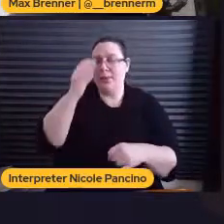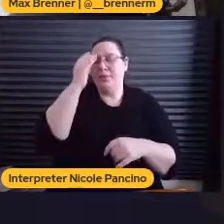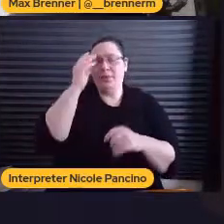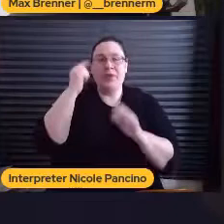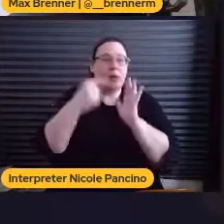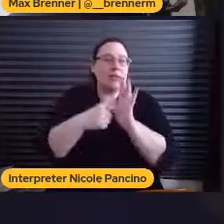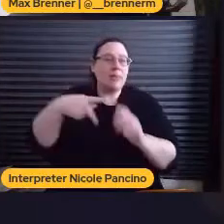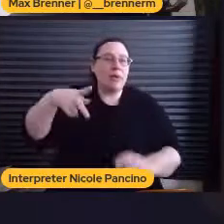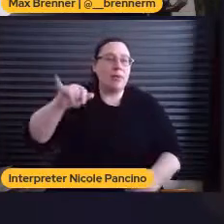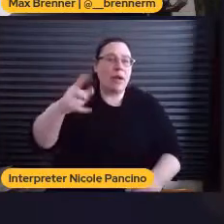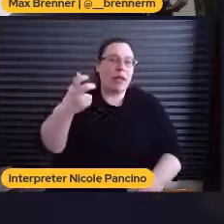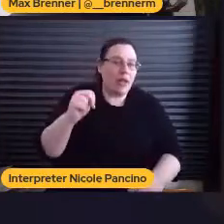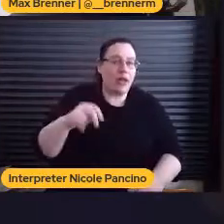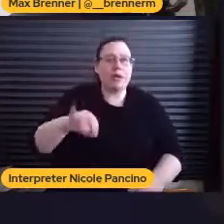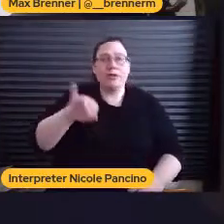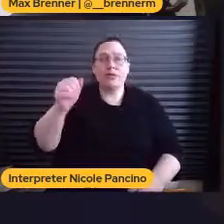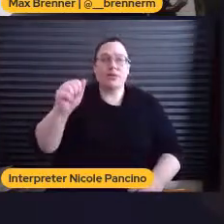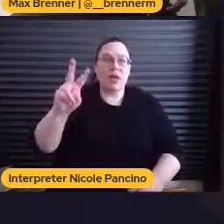Python, Java, and